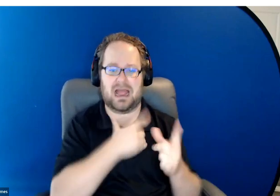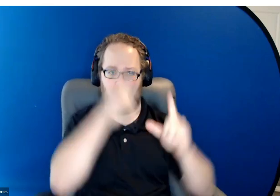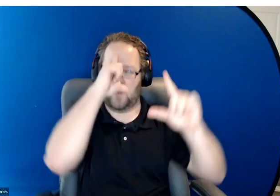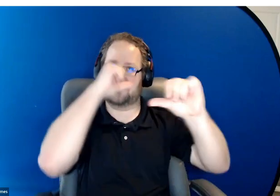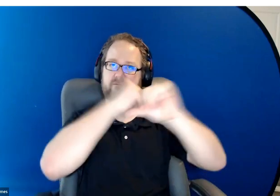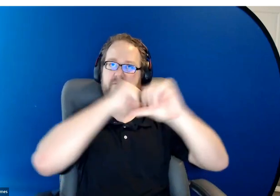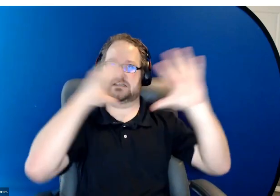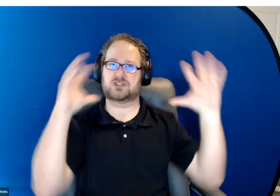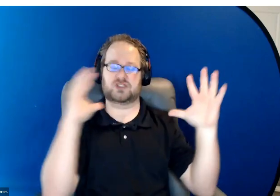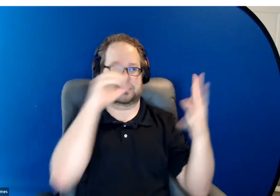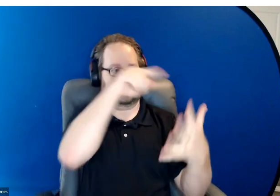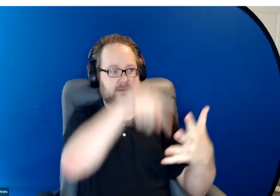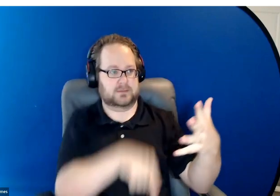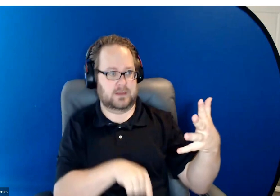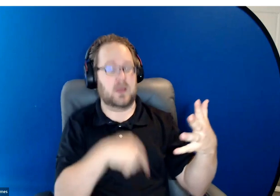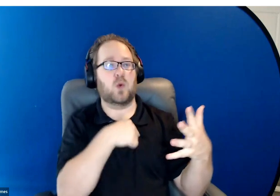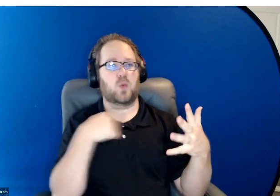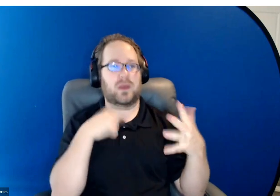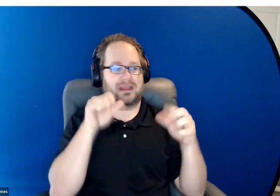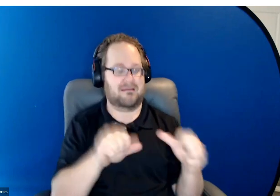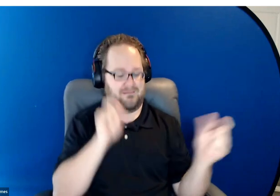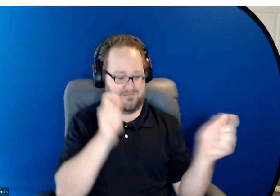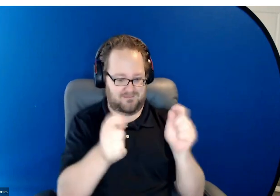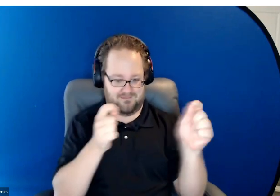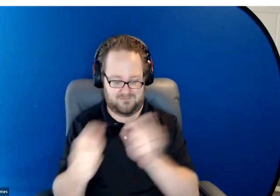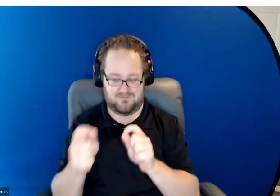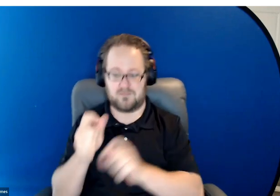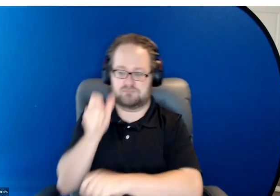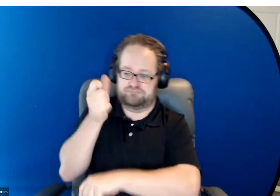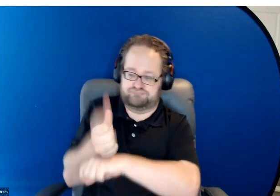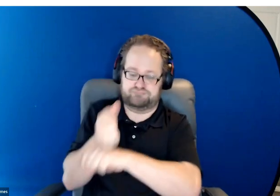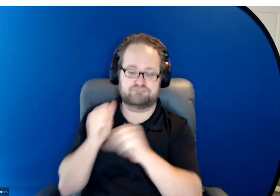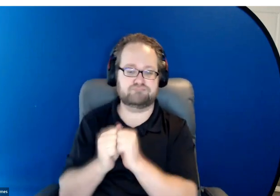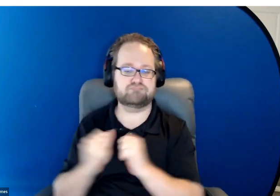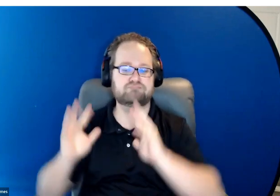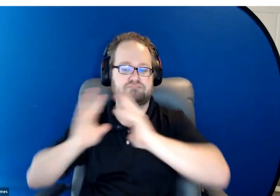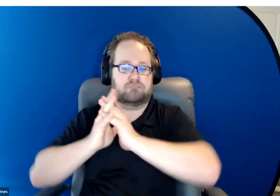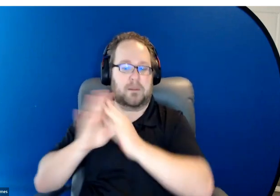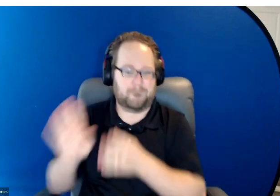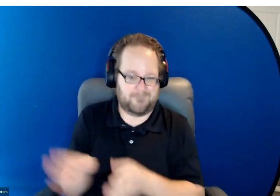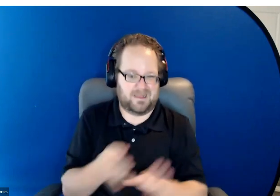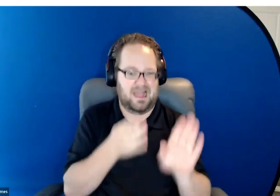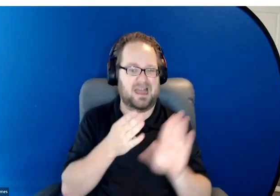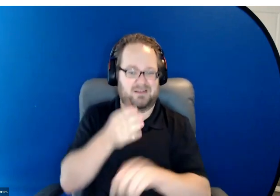executed. The framework reflects months of discussions and